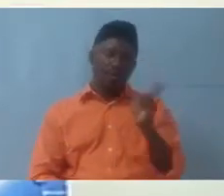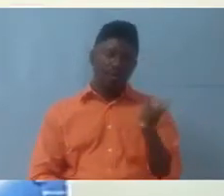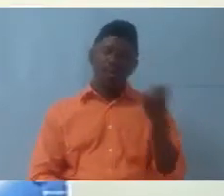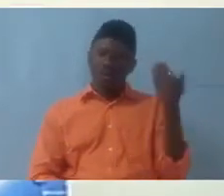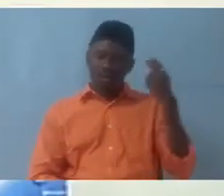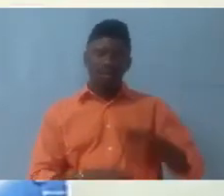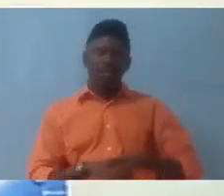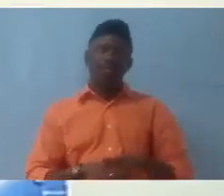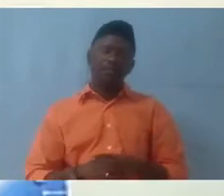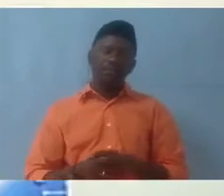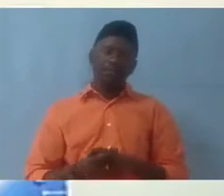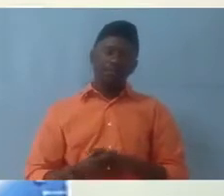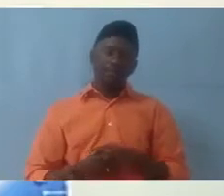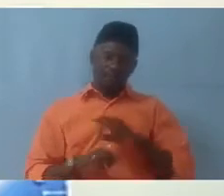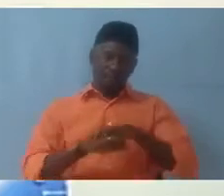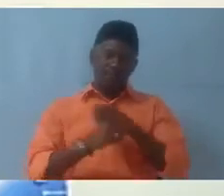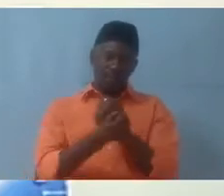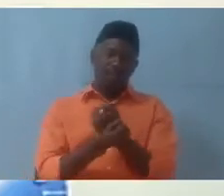la.